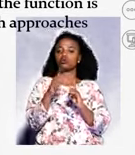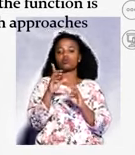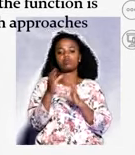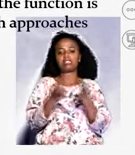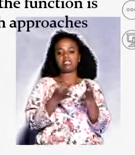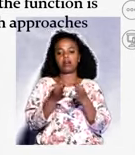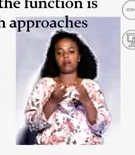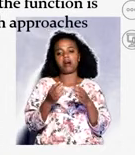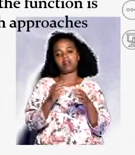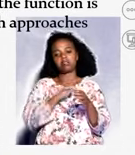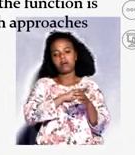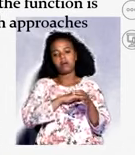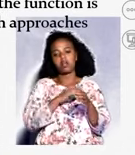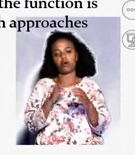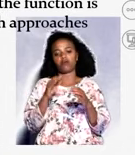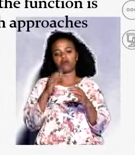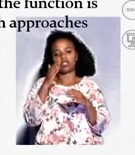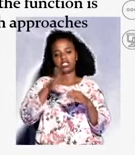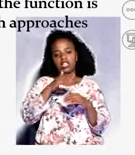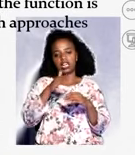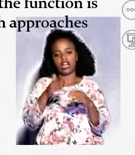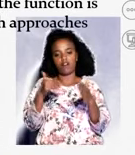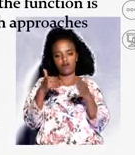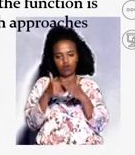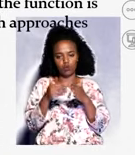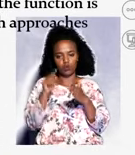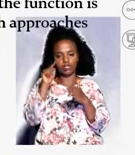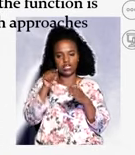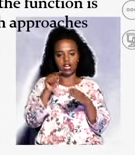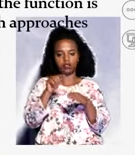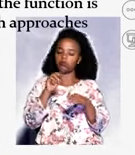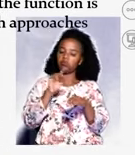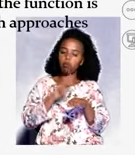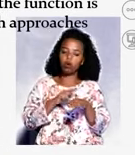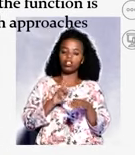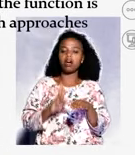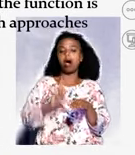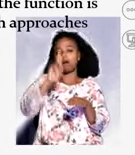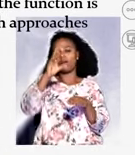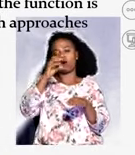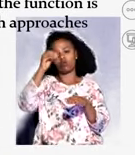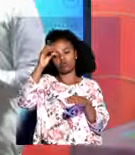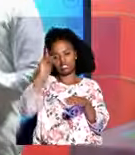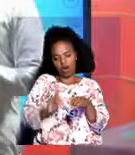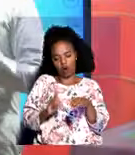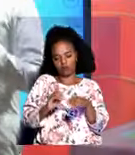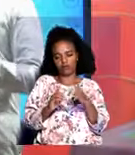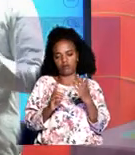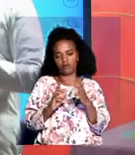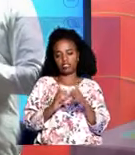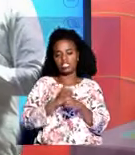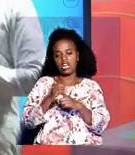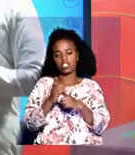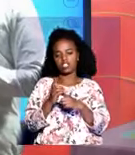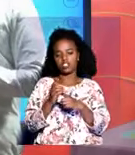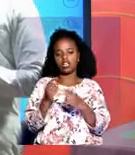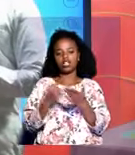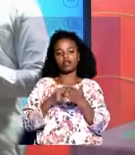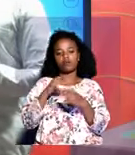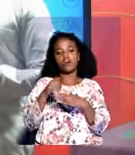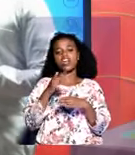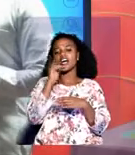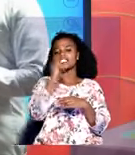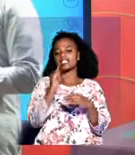of the graph near to that point, whether it's upward or downward. After that, sketch the